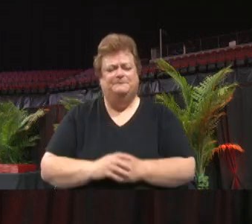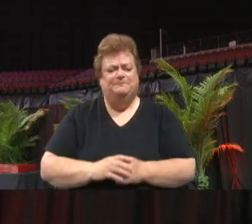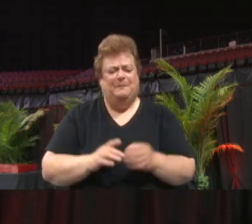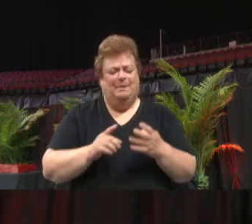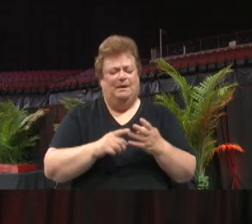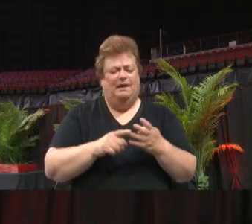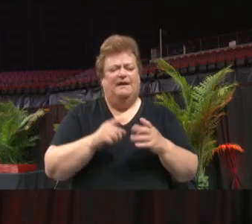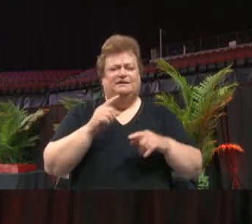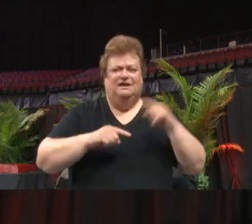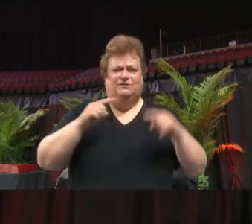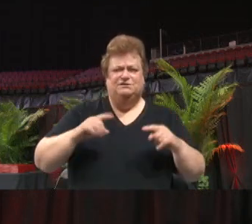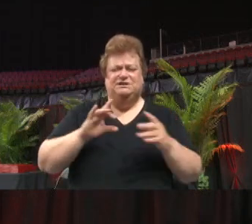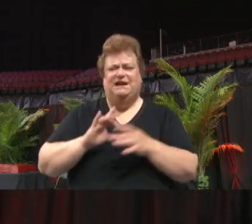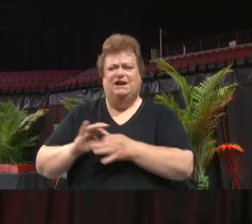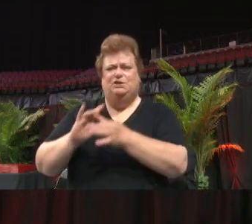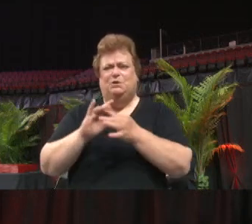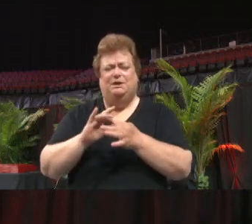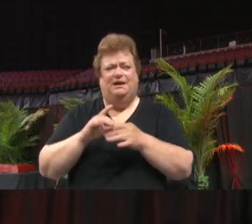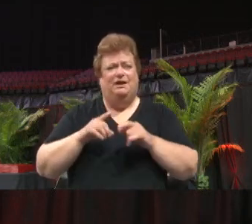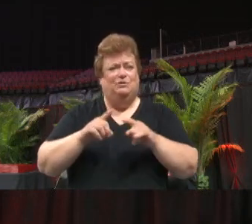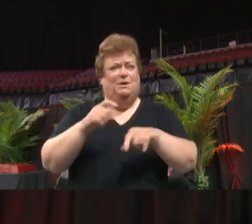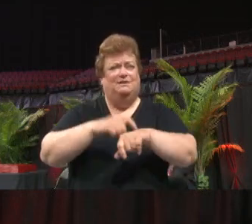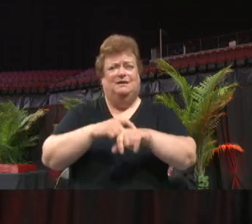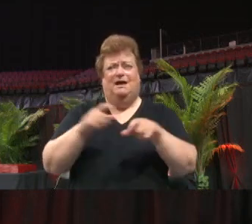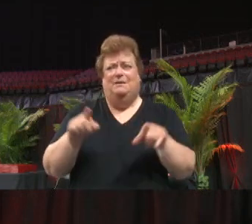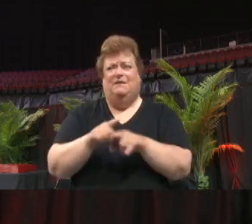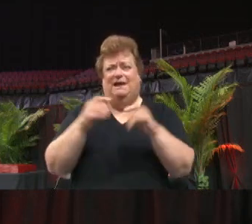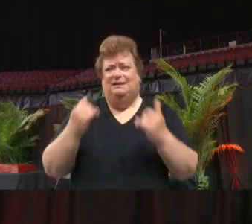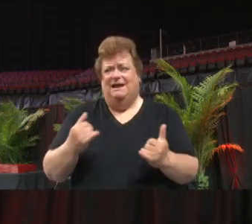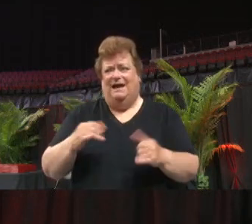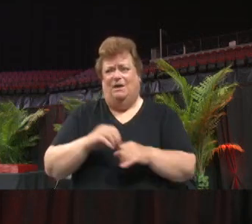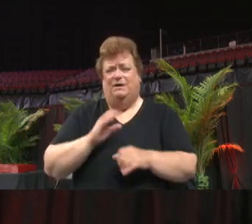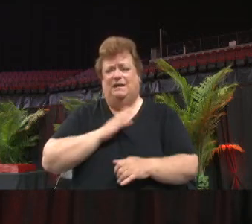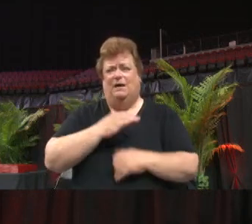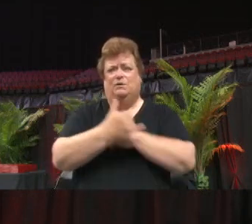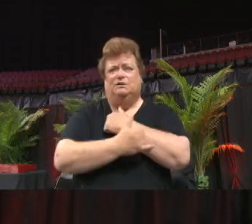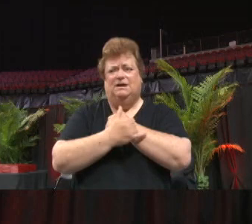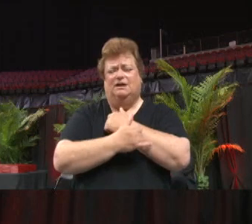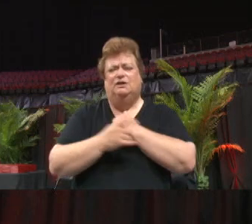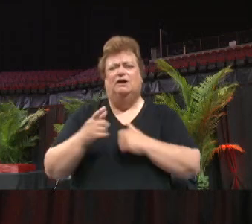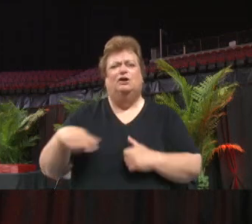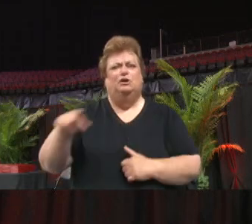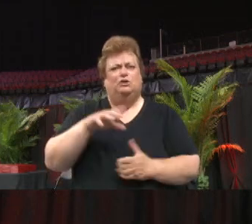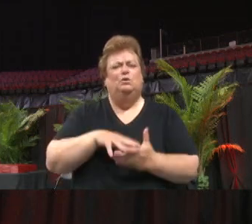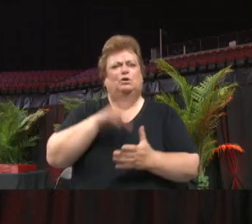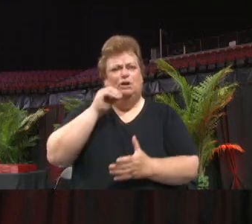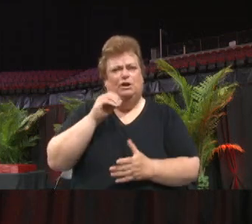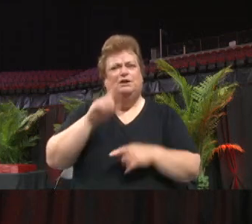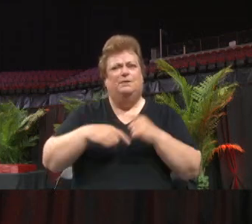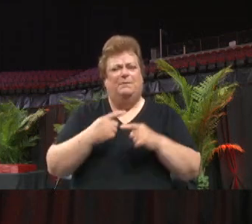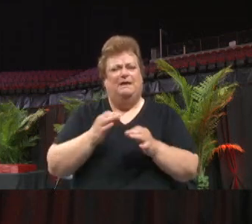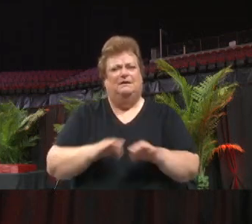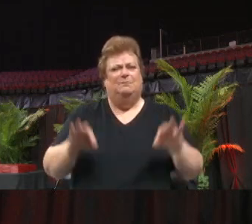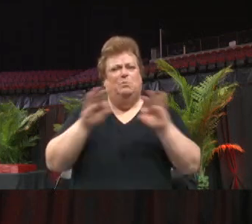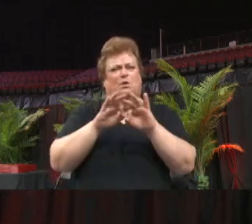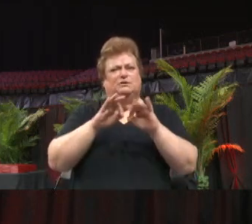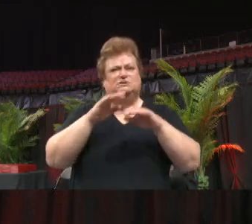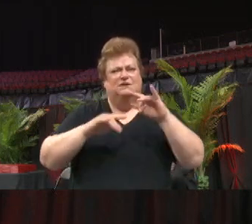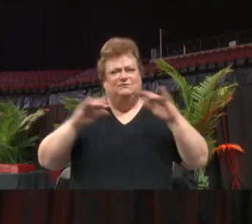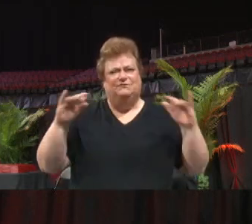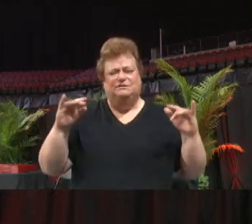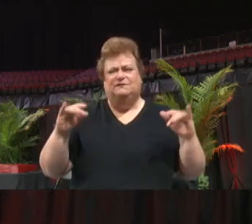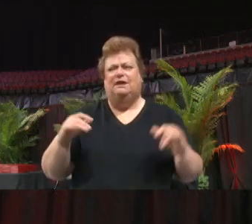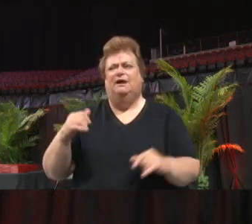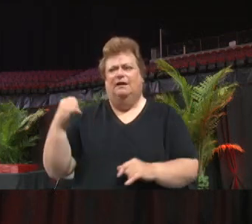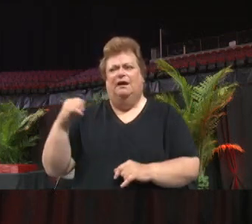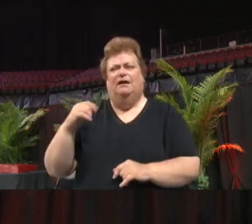Diversity and unity at a time like this in our country. At Lincoln High, you learn the importance and value of diversity, and our student speakers today spoke